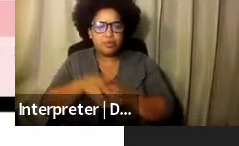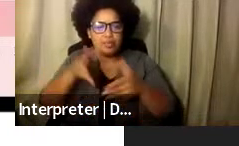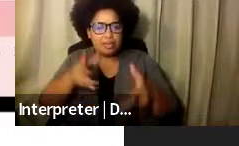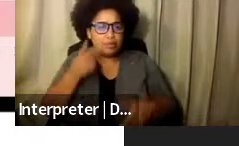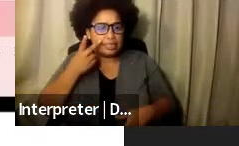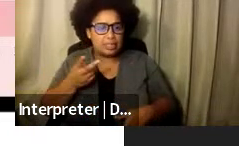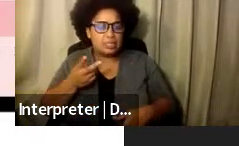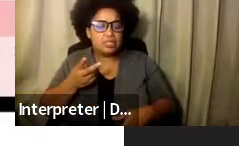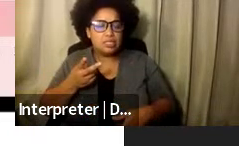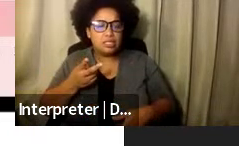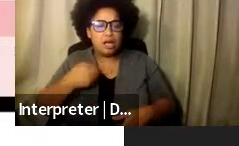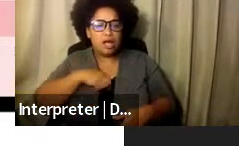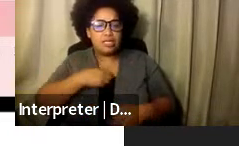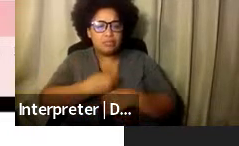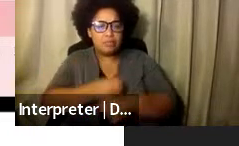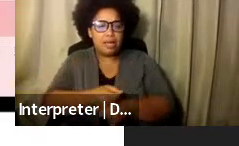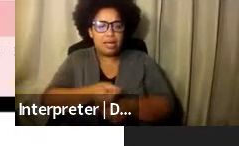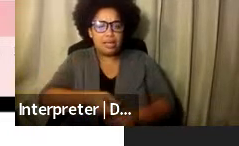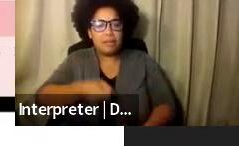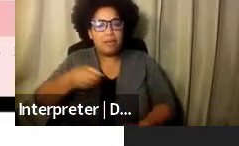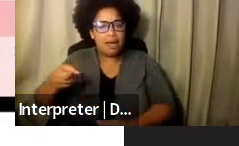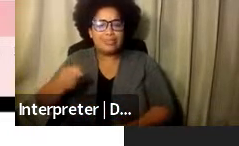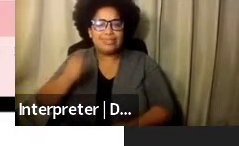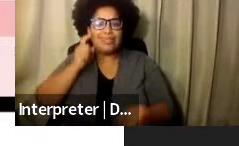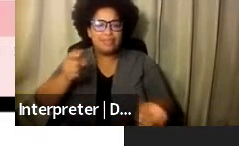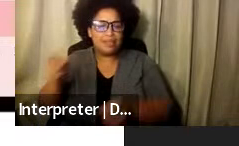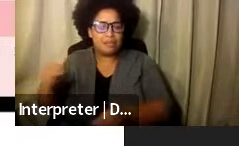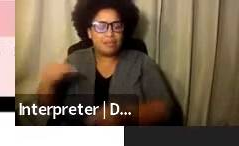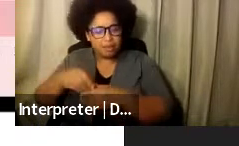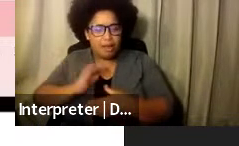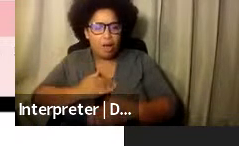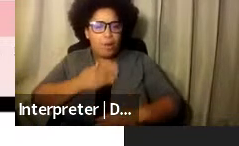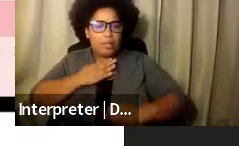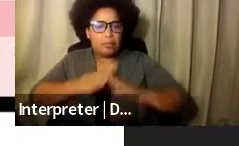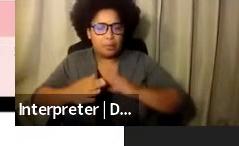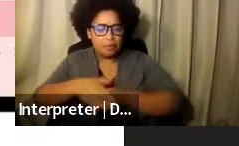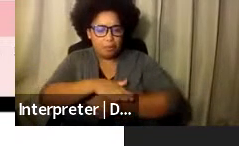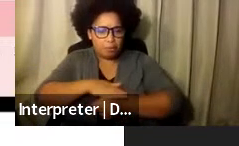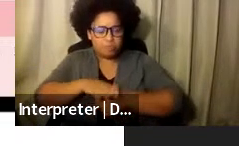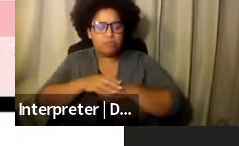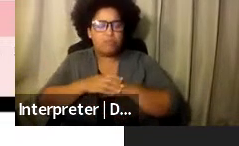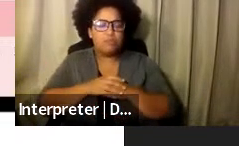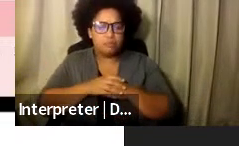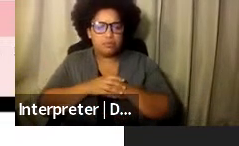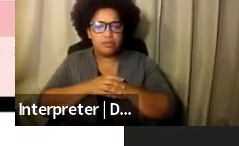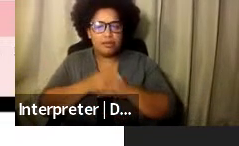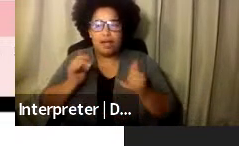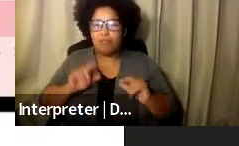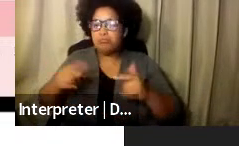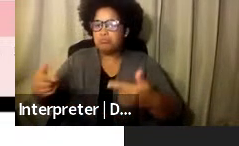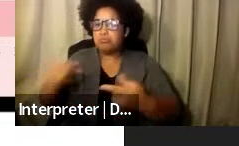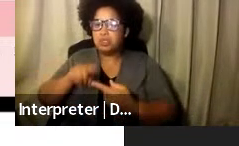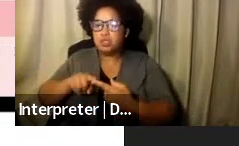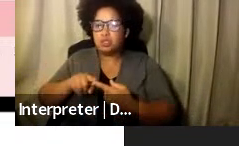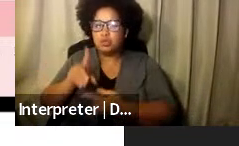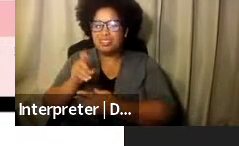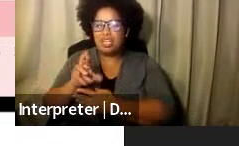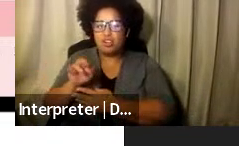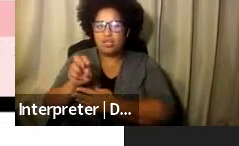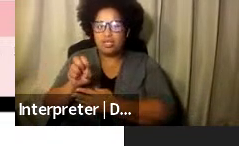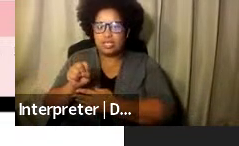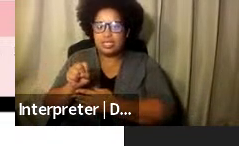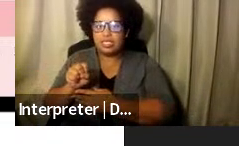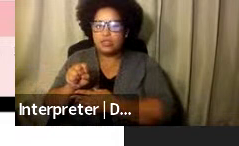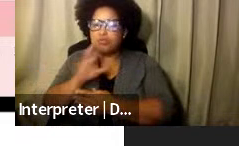of us making the bags and handing them out in the community. And now I will pass it on to Darius to speak on